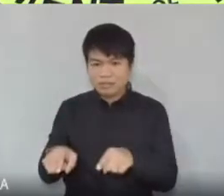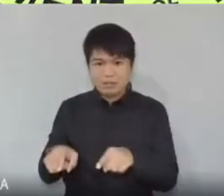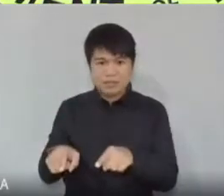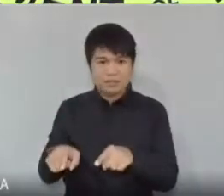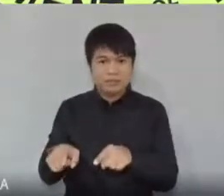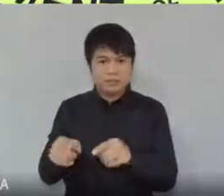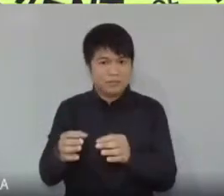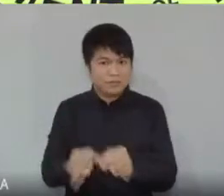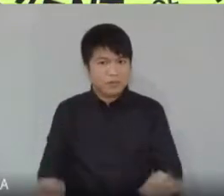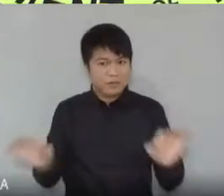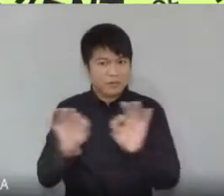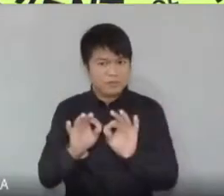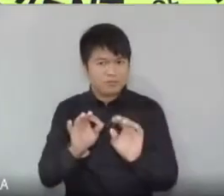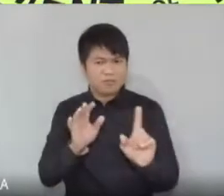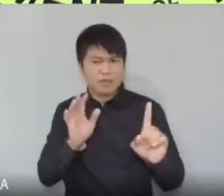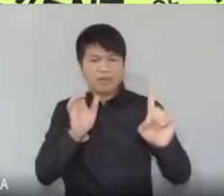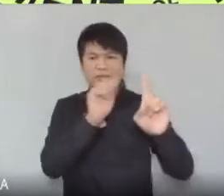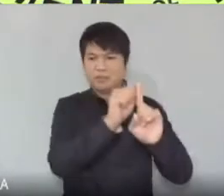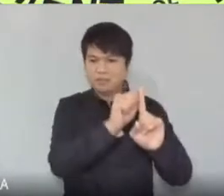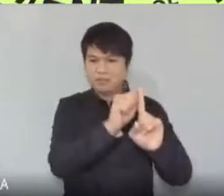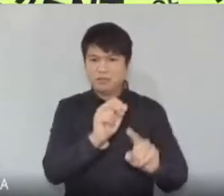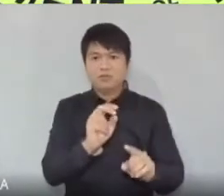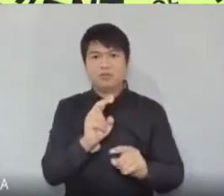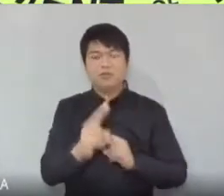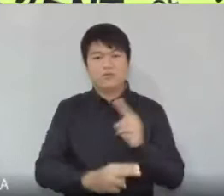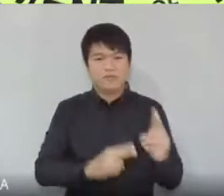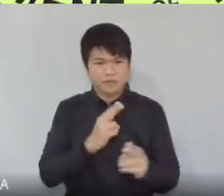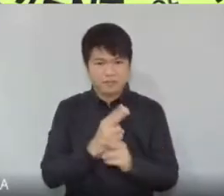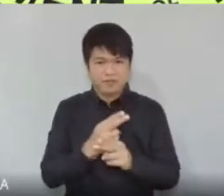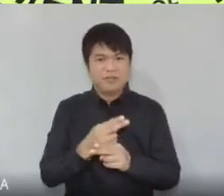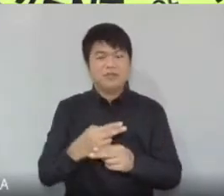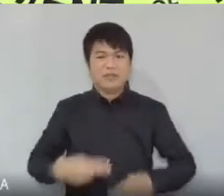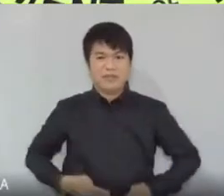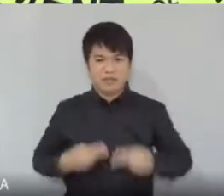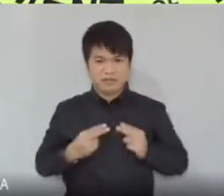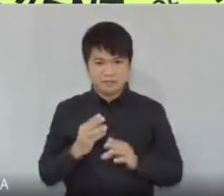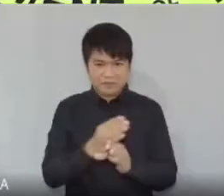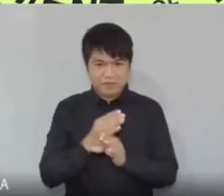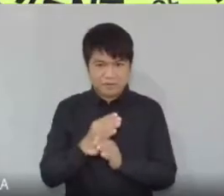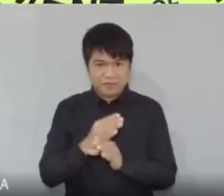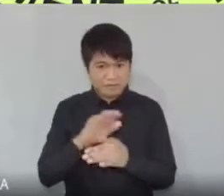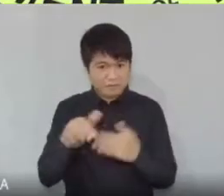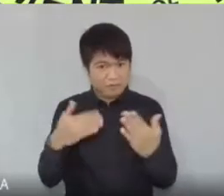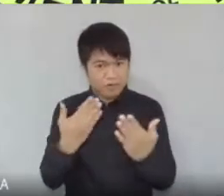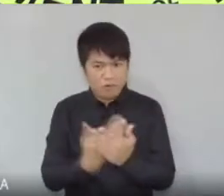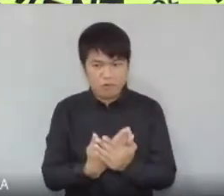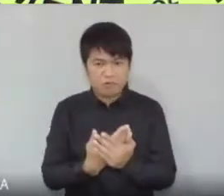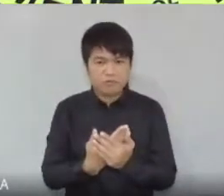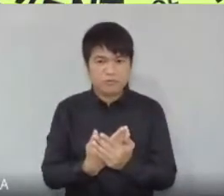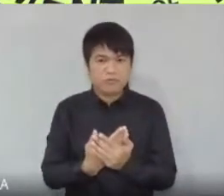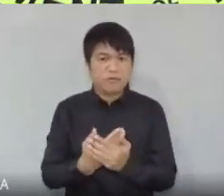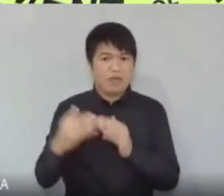the stakeholders on how we can implement telehealth within the UHC vision. This way, we ensure that telehealth addresses